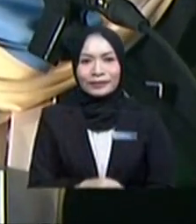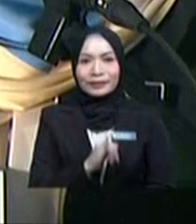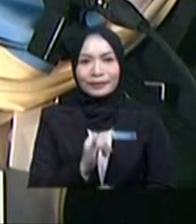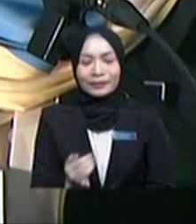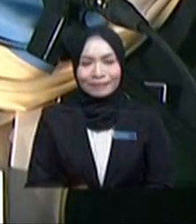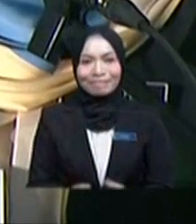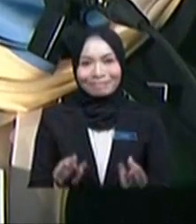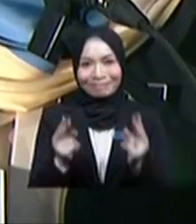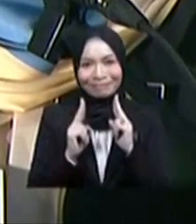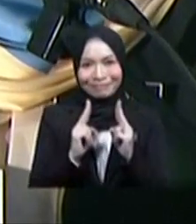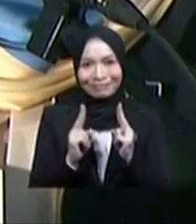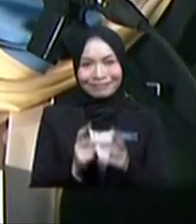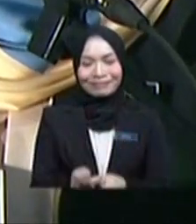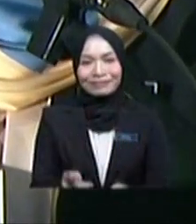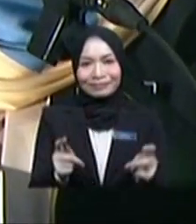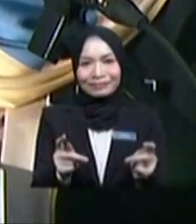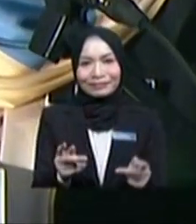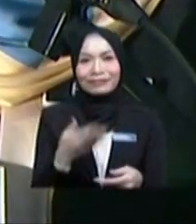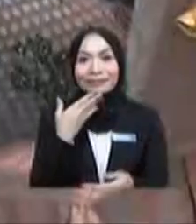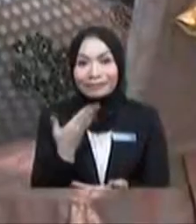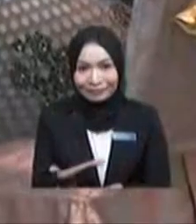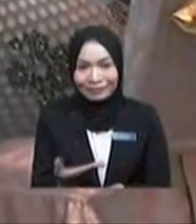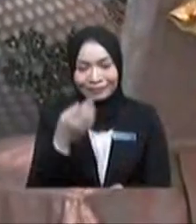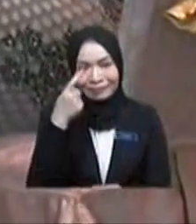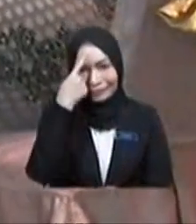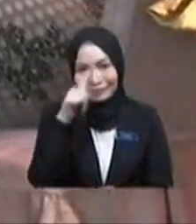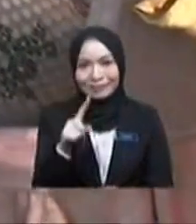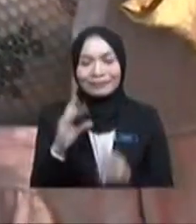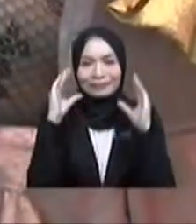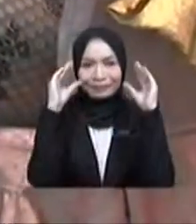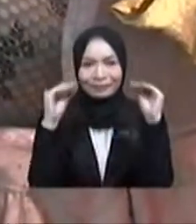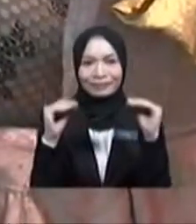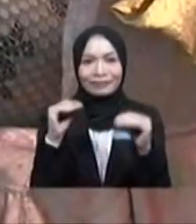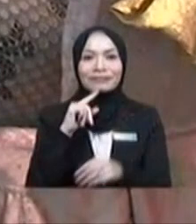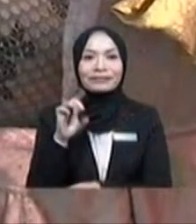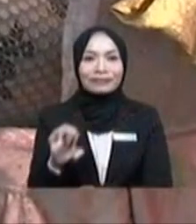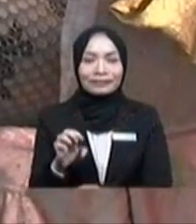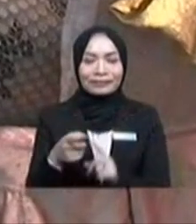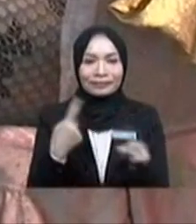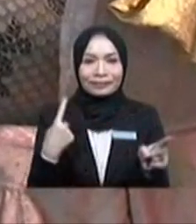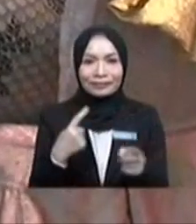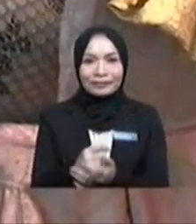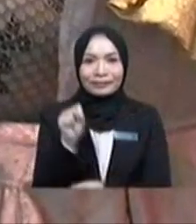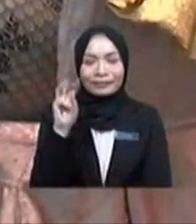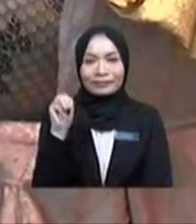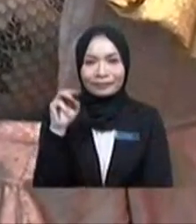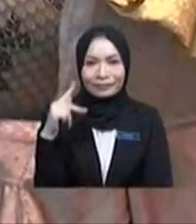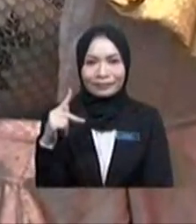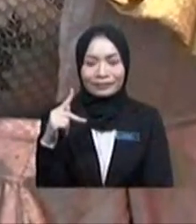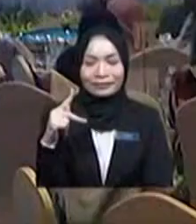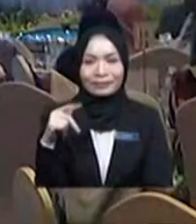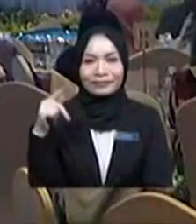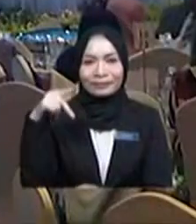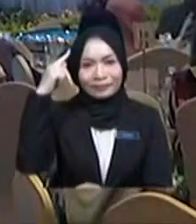Zaimi Binti Zainal Abidin from SMK Putrajaya 18-1, the sign language interpreter for the